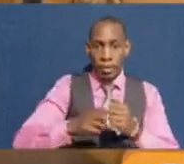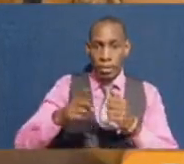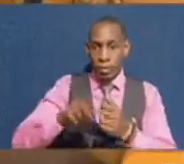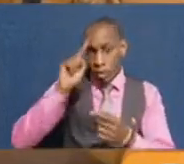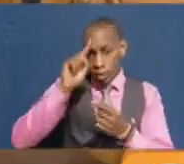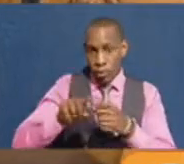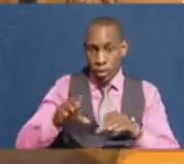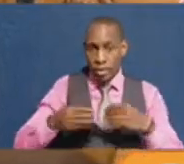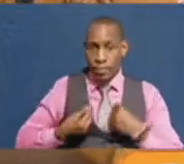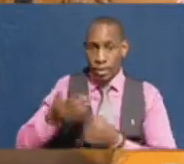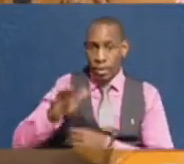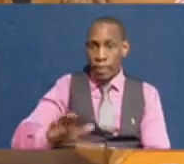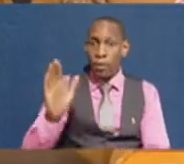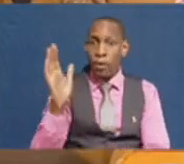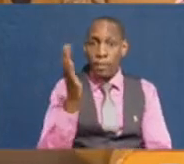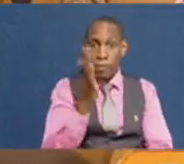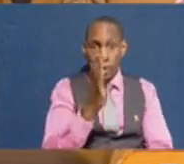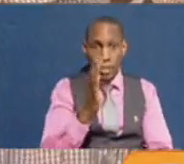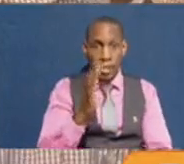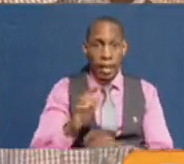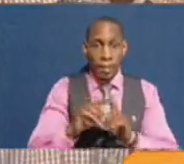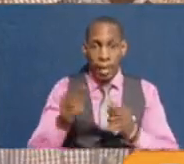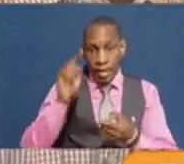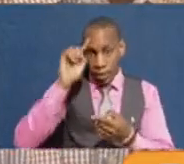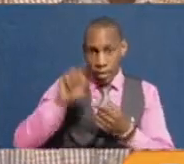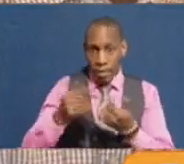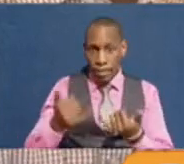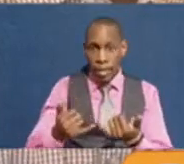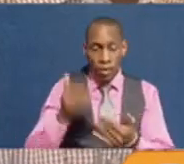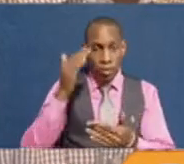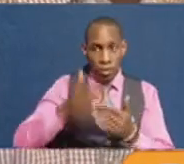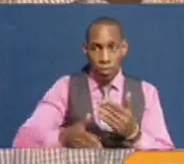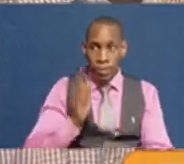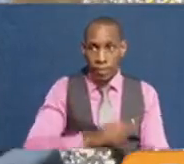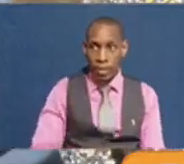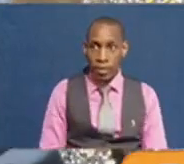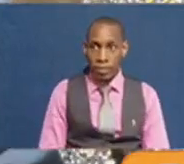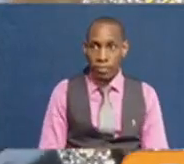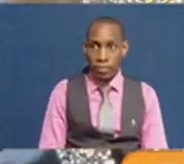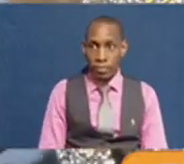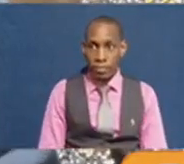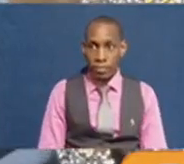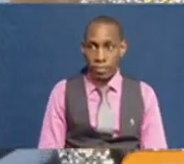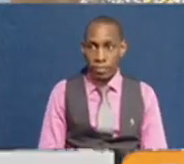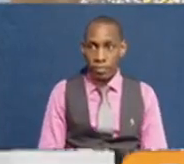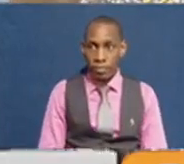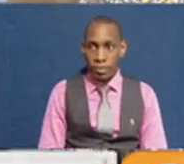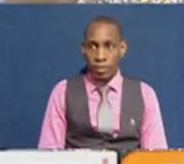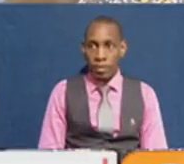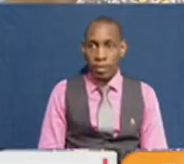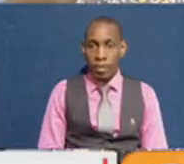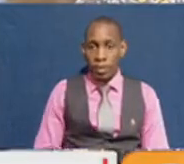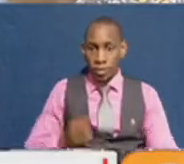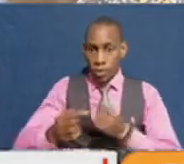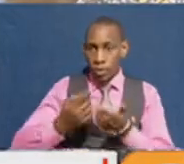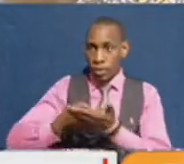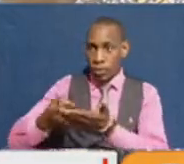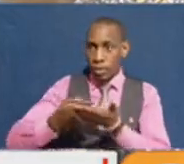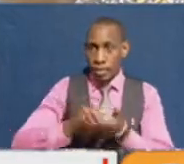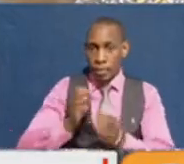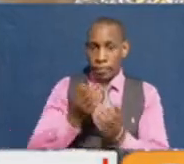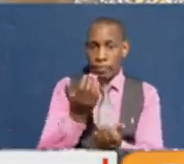to be allowed back into the forest, but their quest now seems to have been halted. Lakini na pia tukienda tukisoma tutajadiliana kama